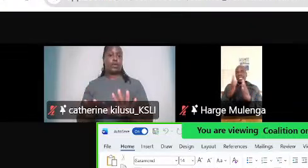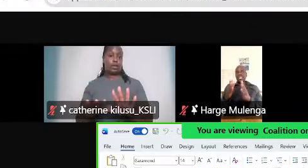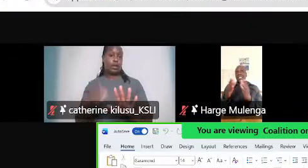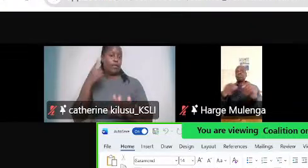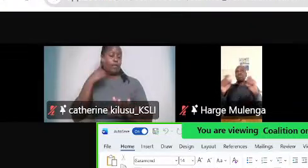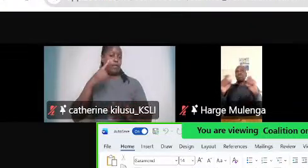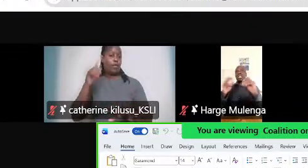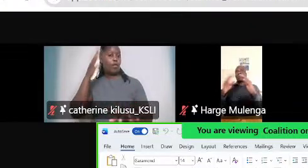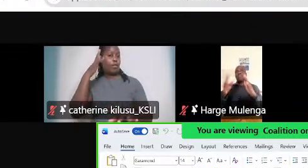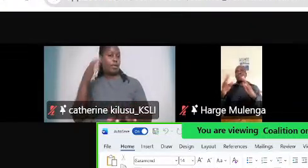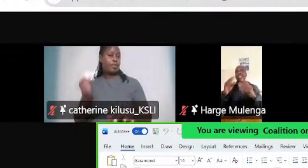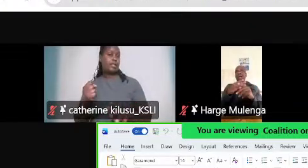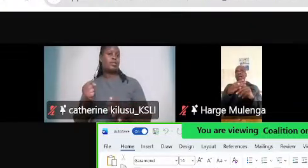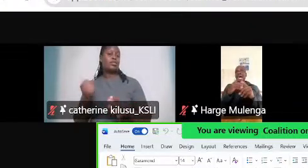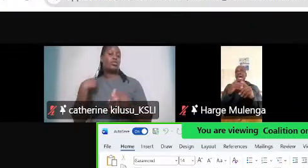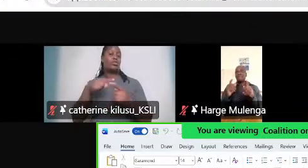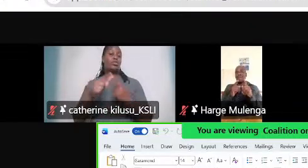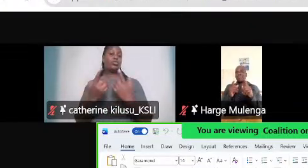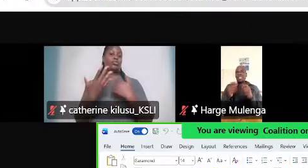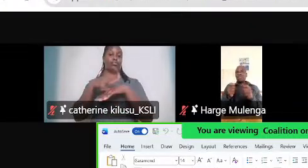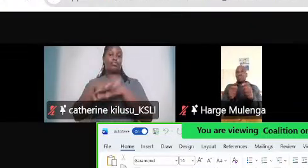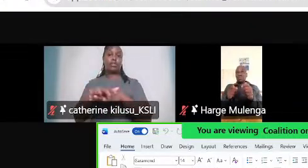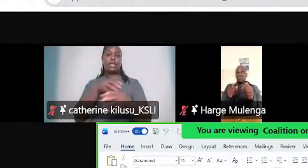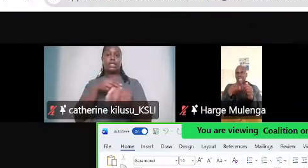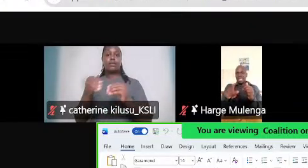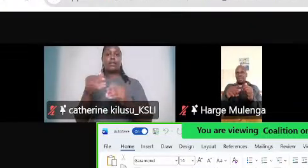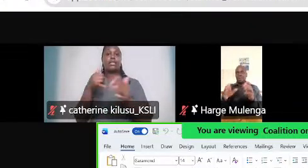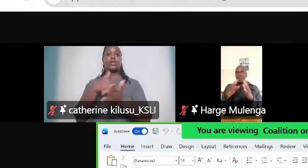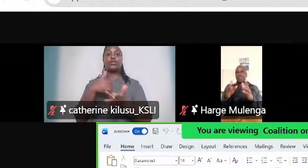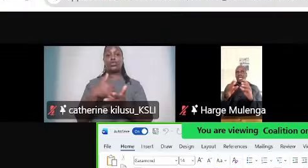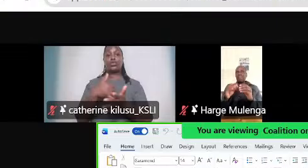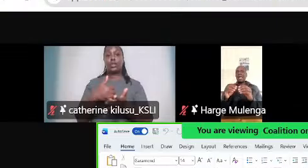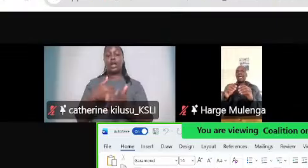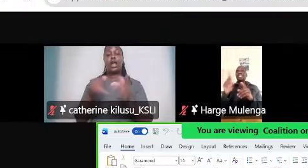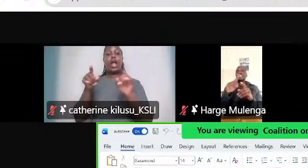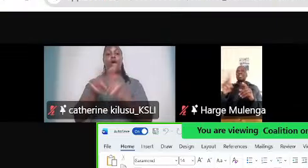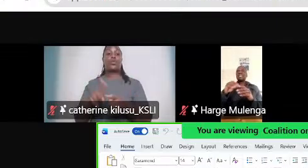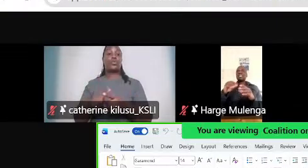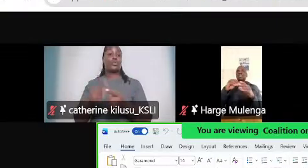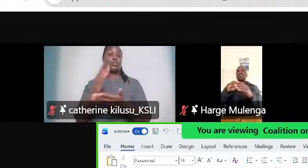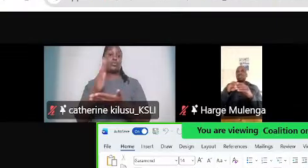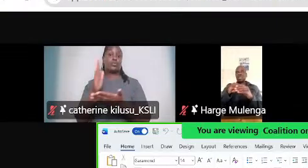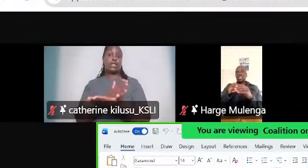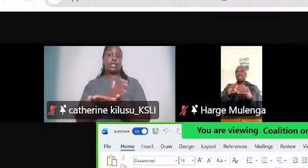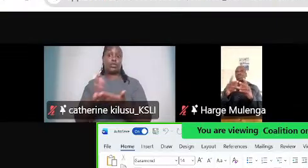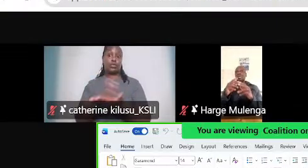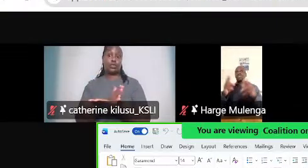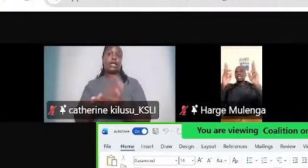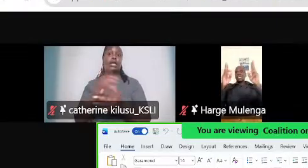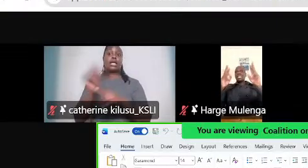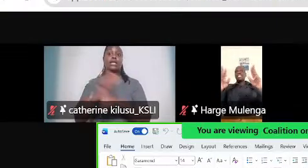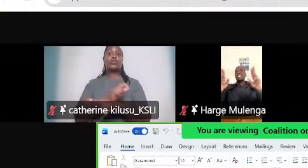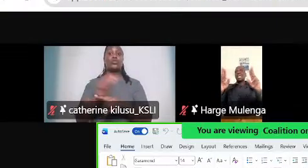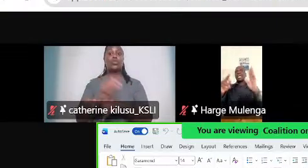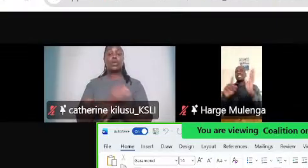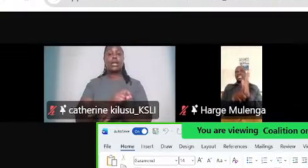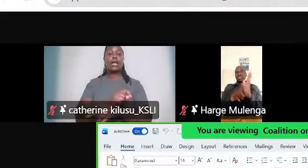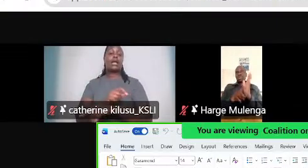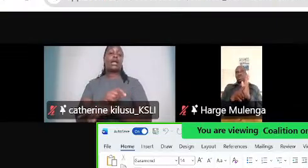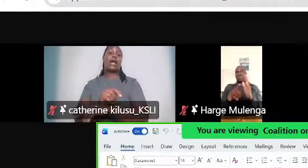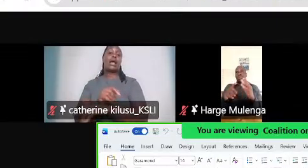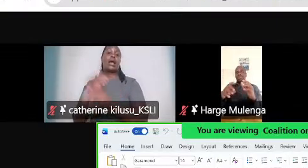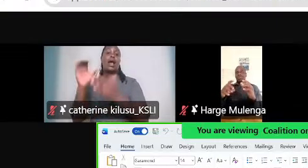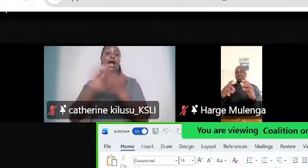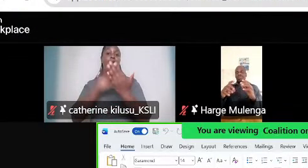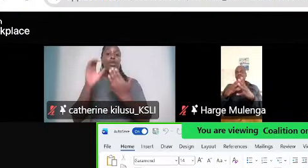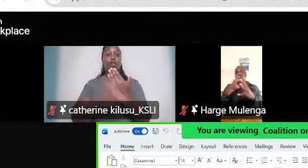to integrate disability inclusion and intersectional approaches in training curriculums to